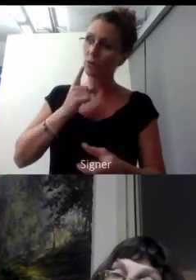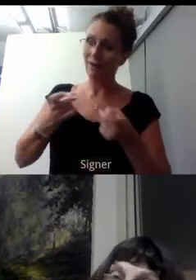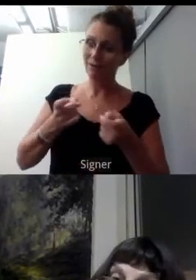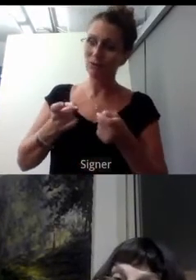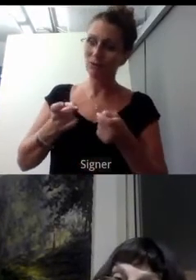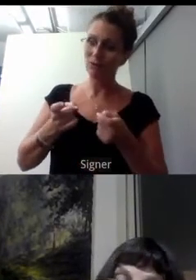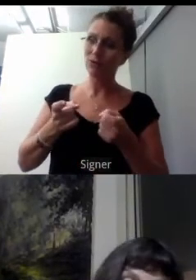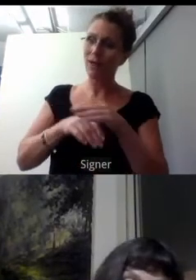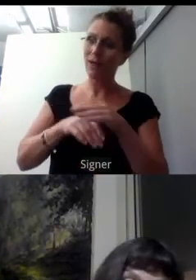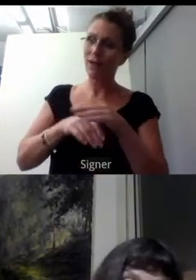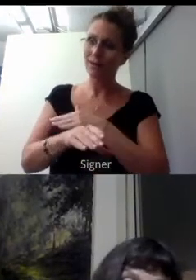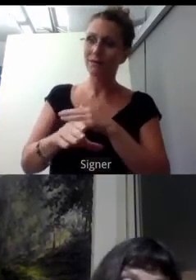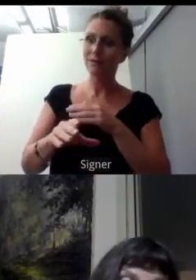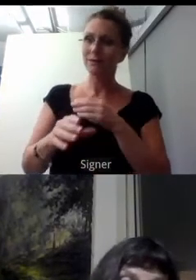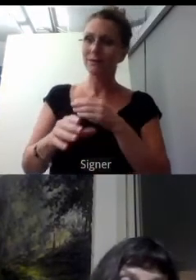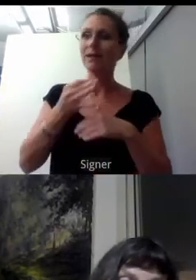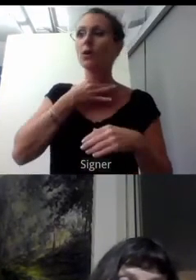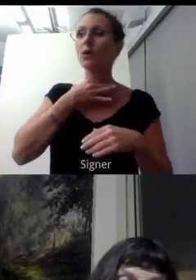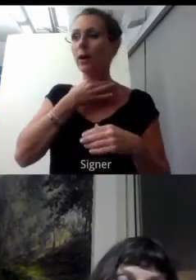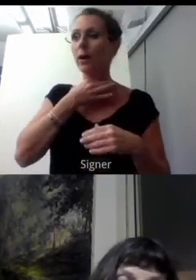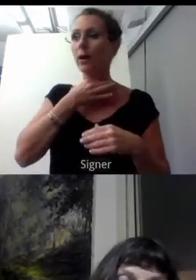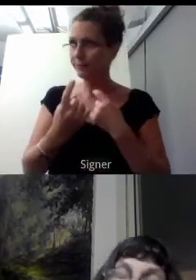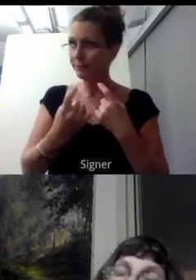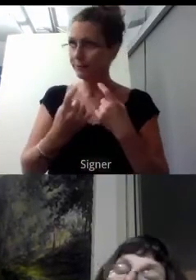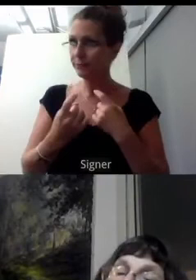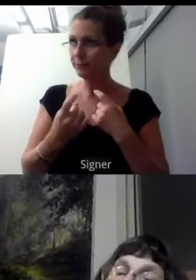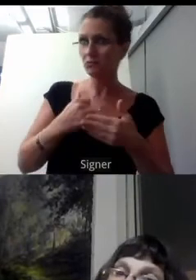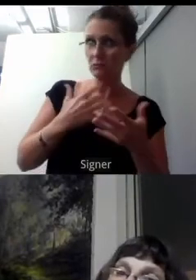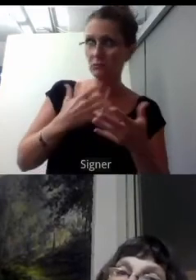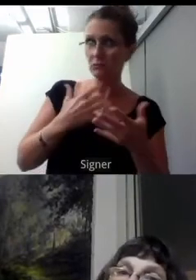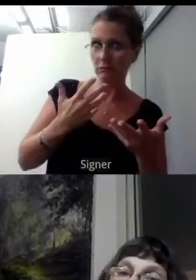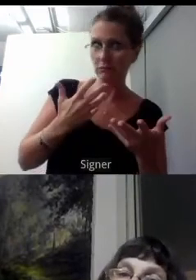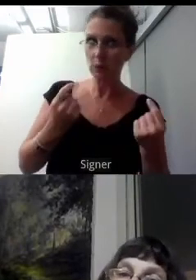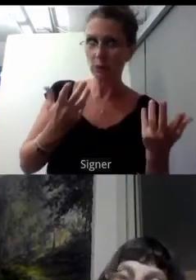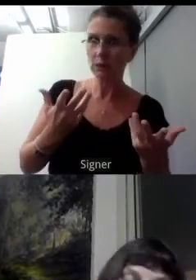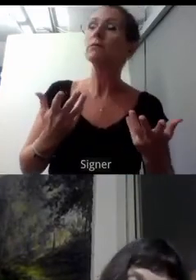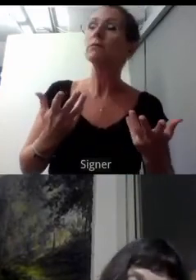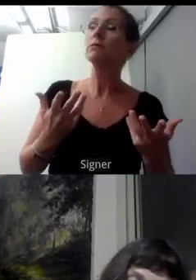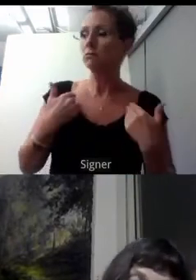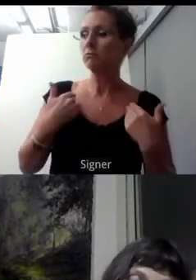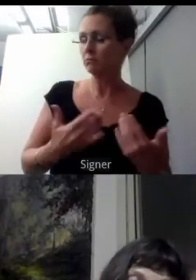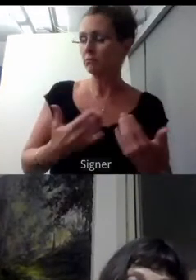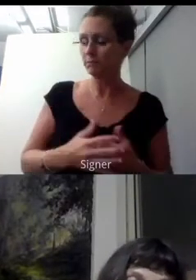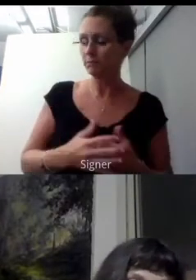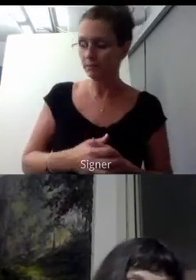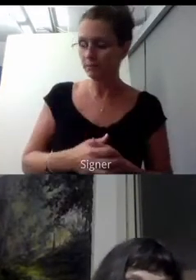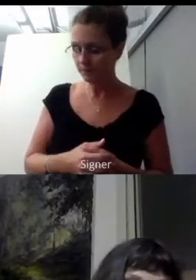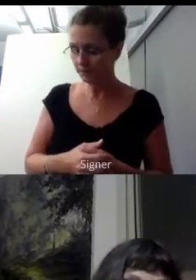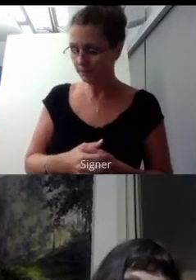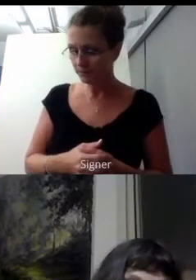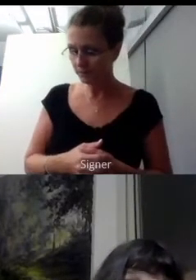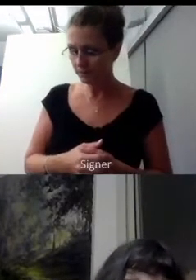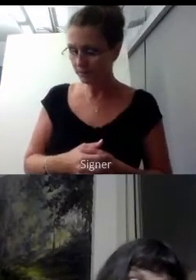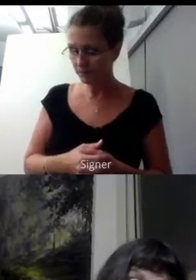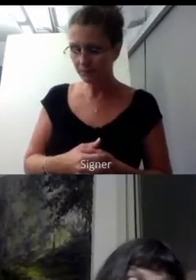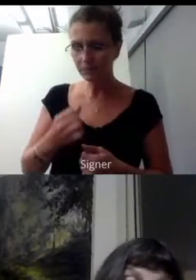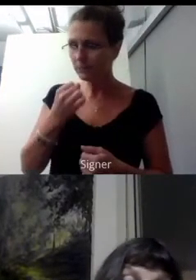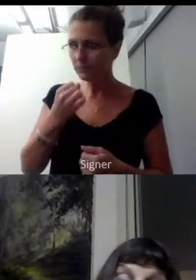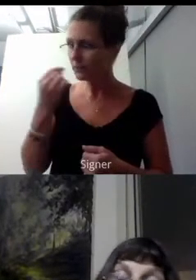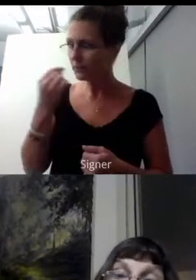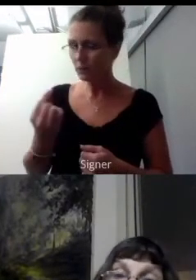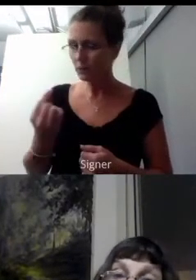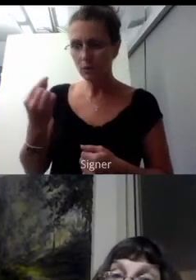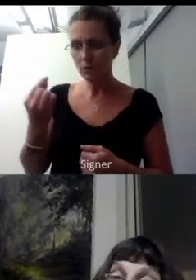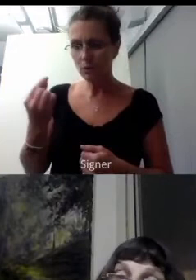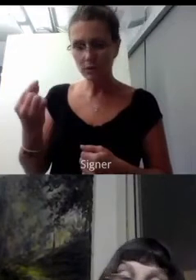necessary. We don't get only complaints of people. They can call us